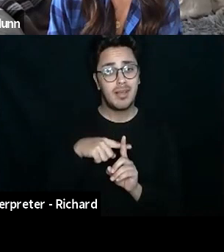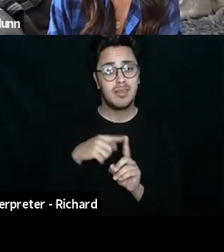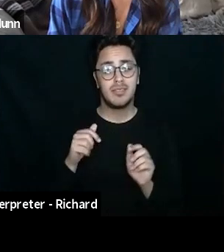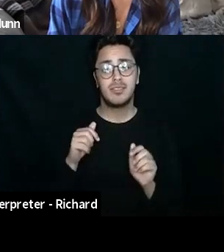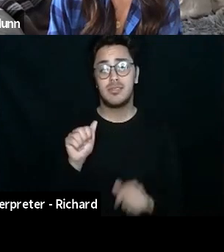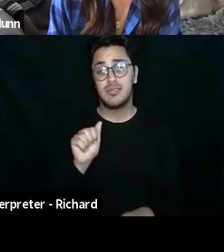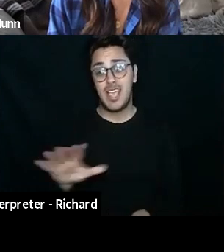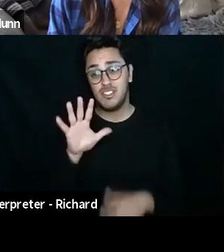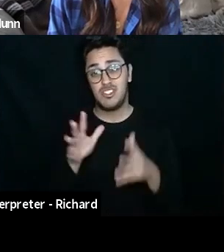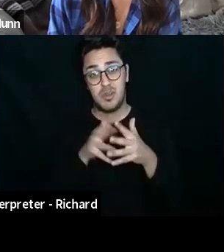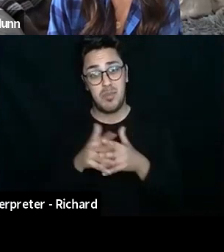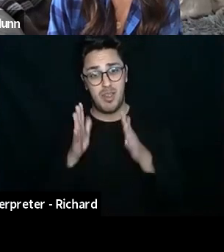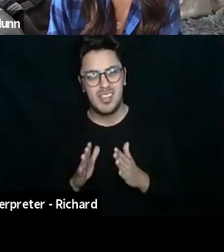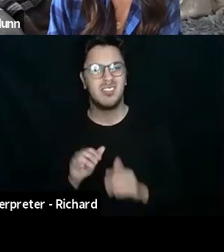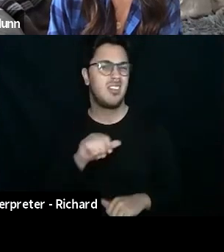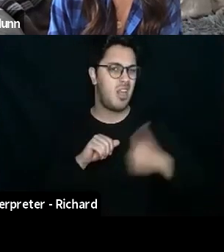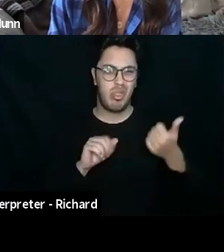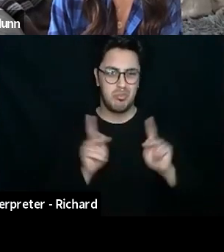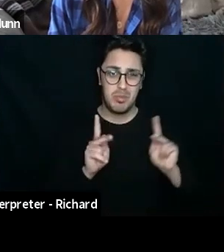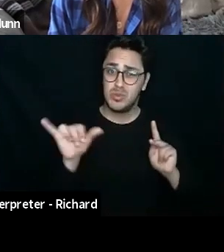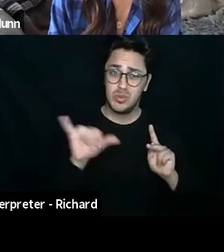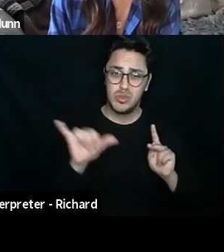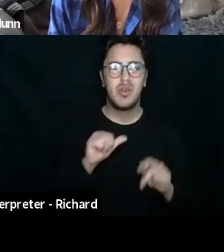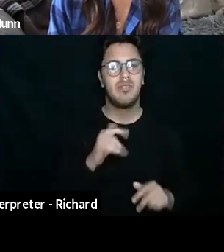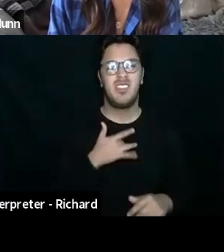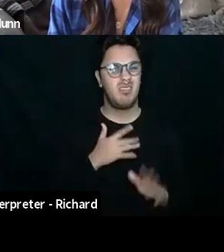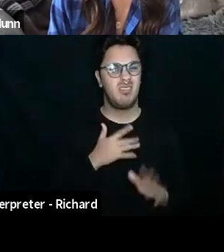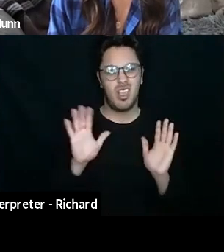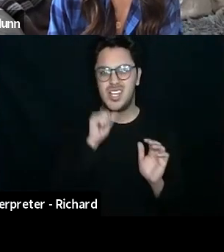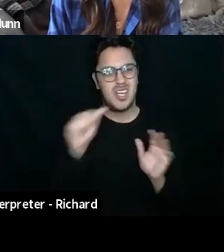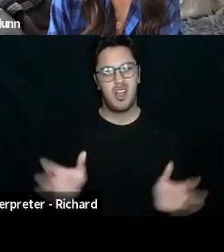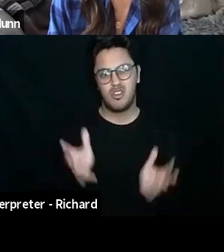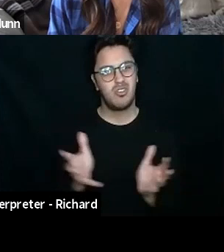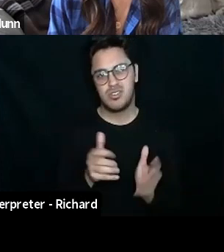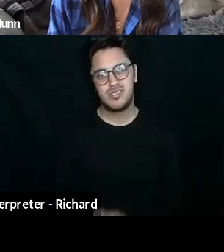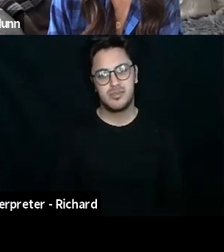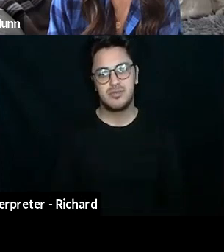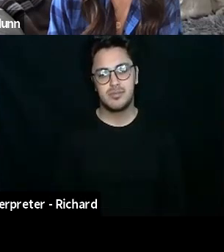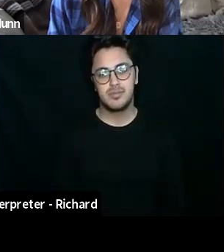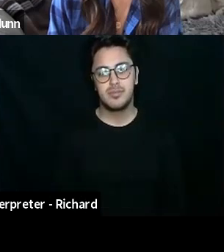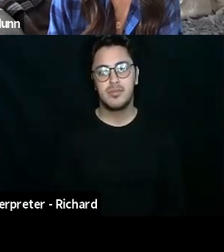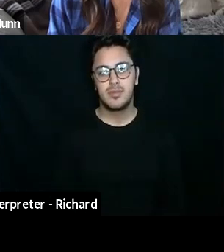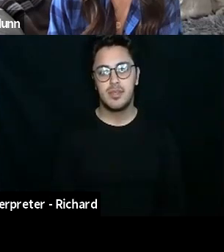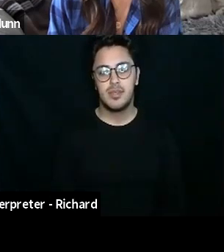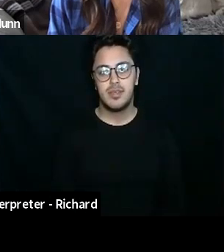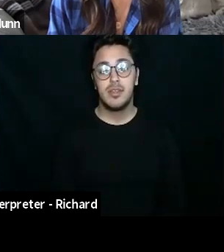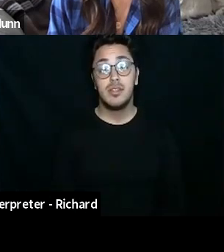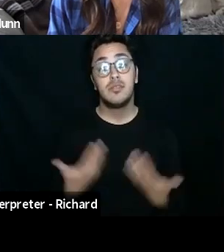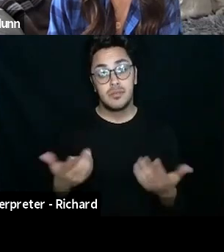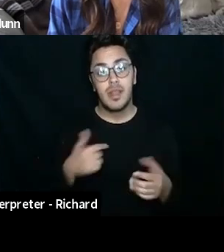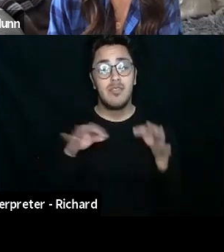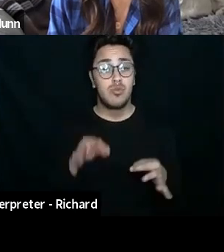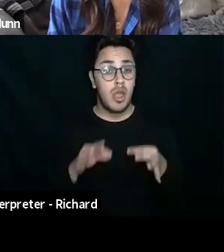people feel discouraged not to do it. So the magic, I suppose, you know, I've described it as this, is